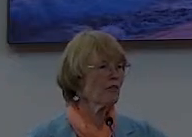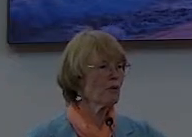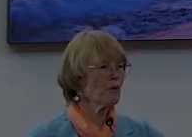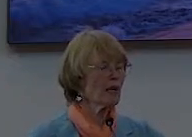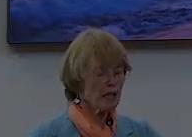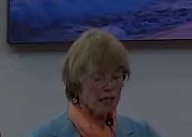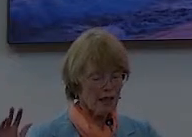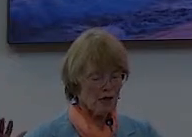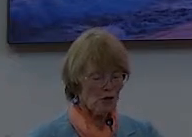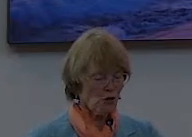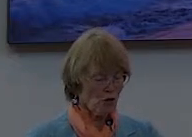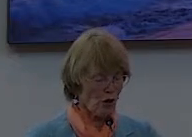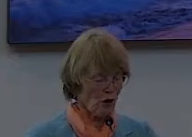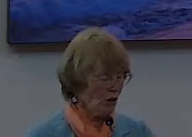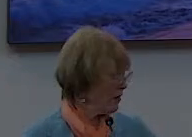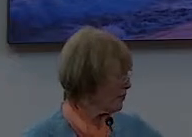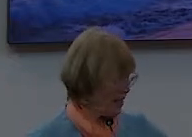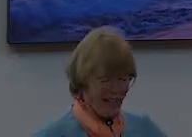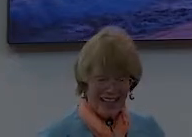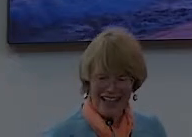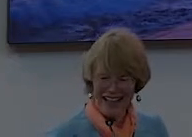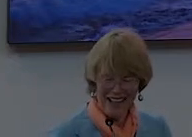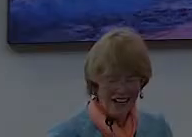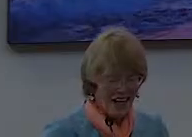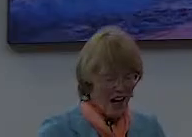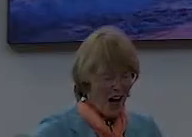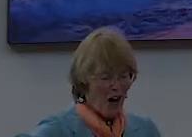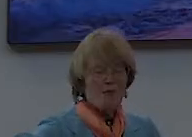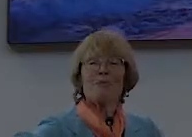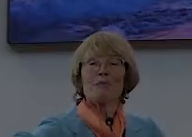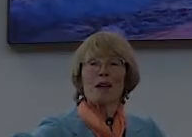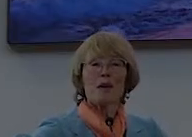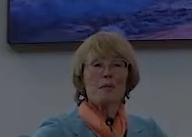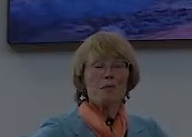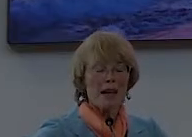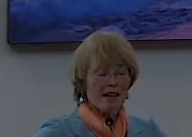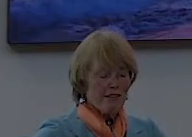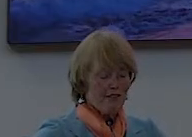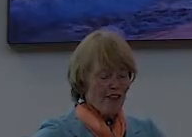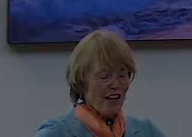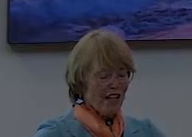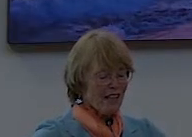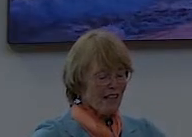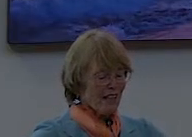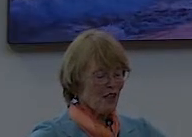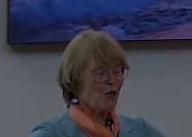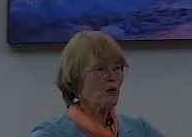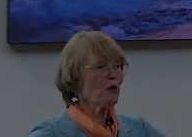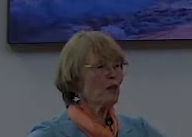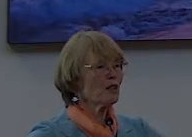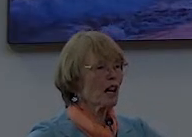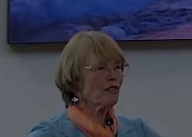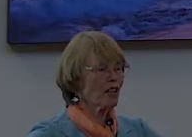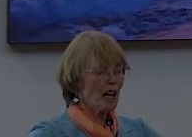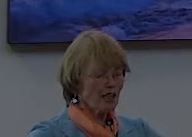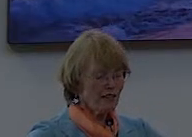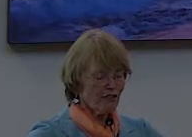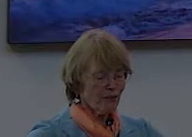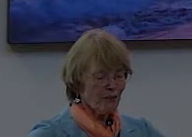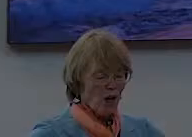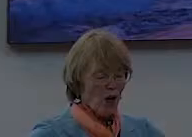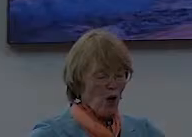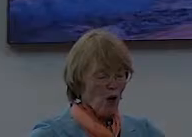in a comfortable way, do so. May faith in the Spirit of